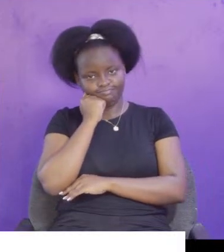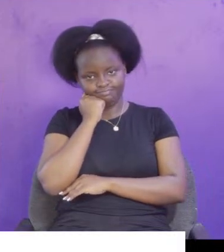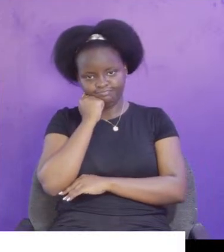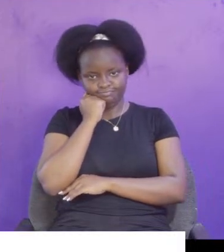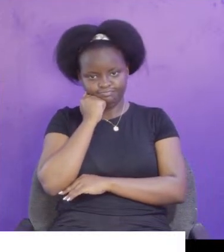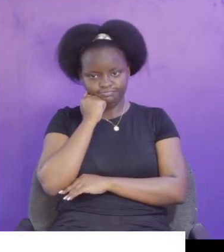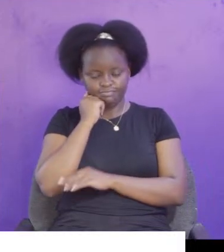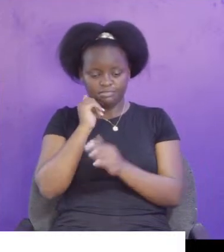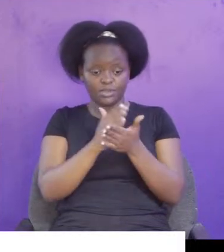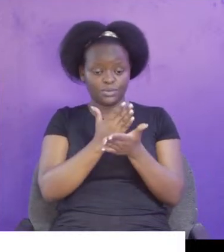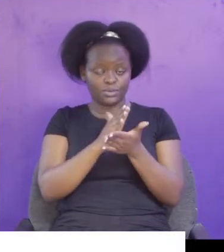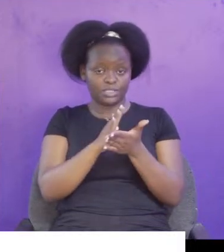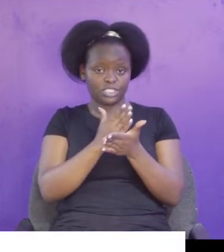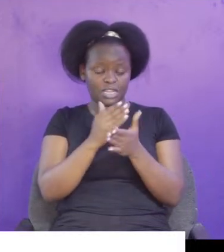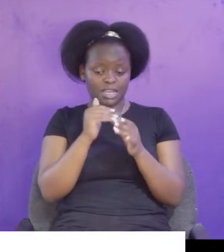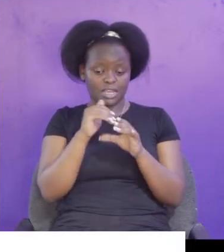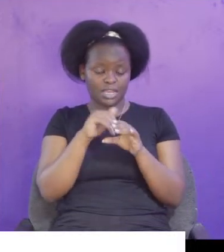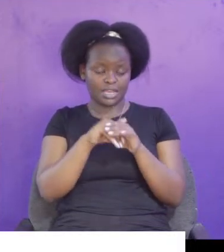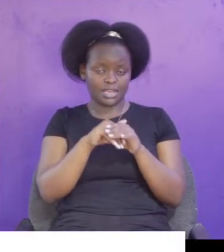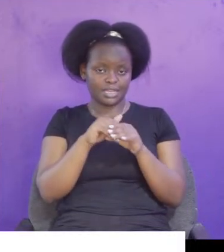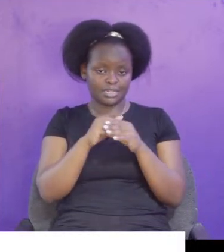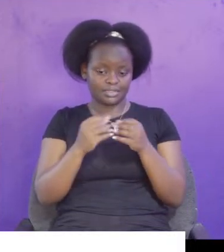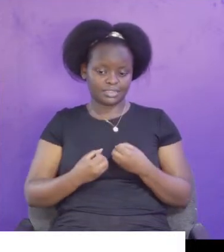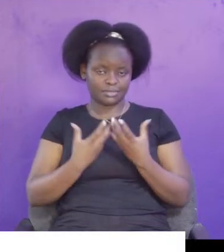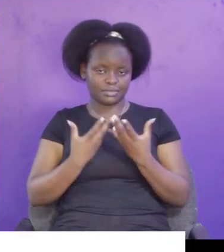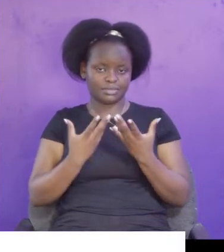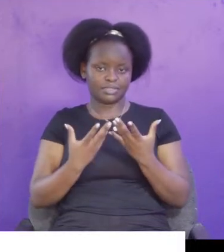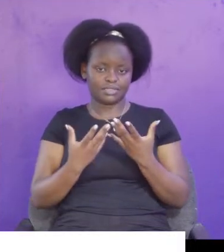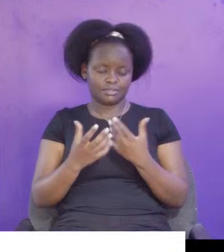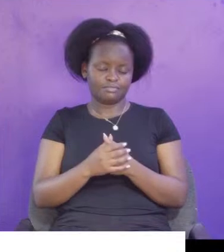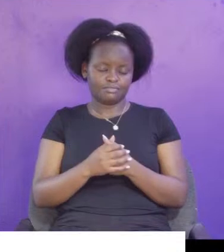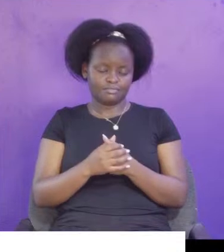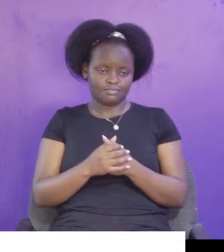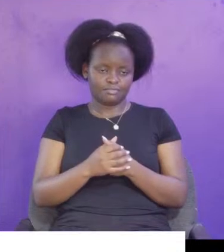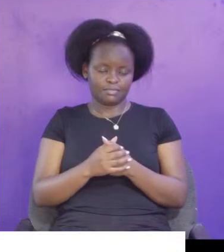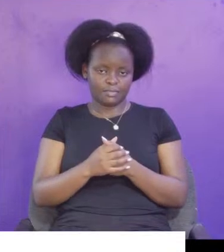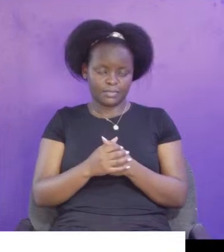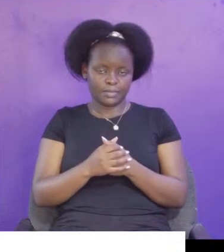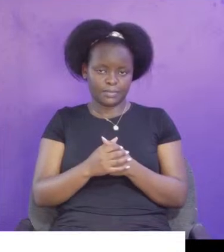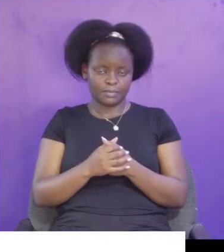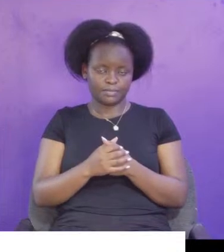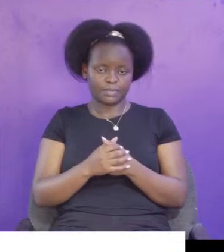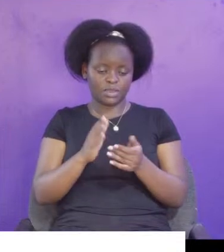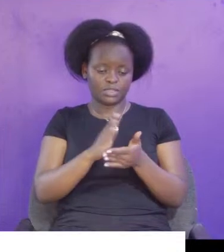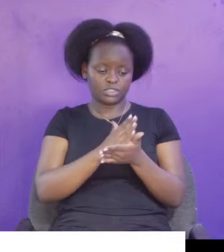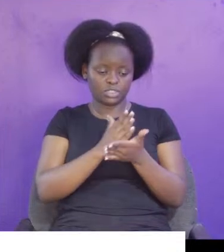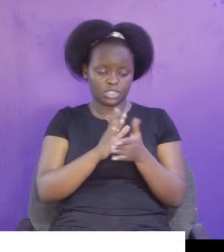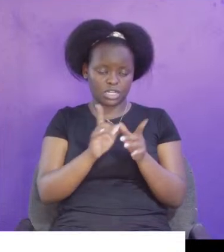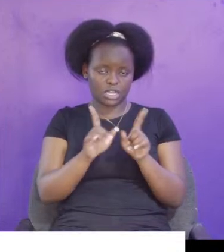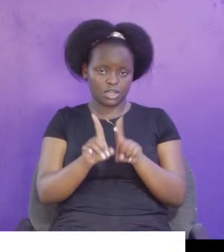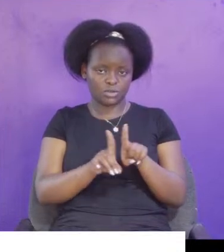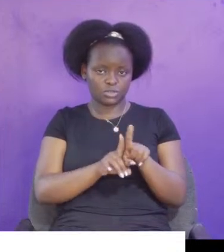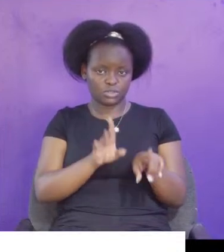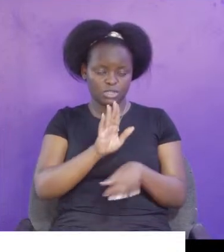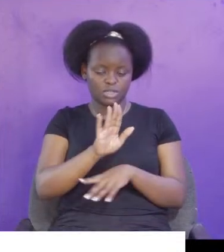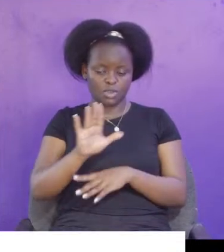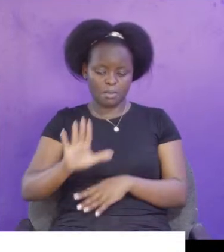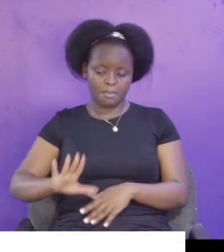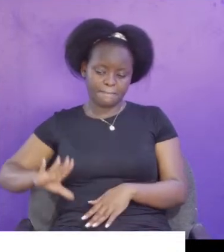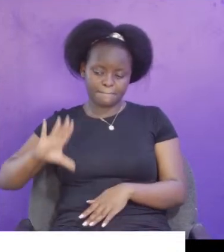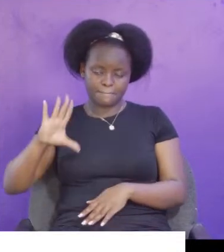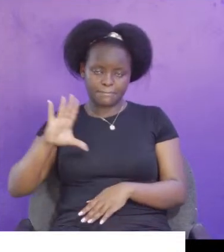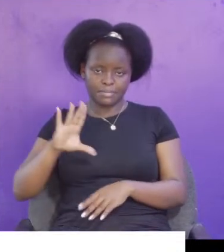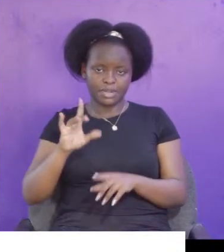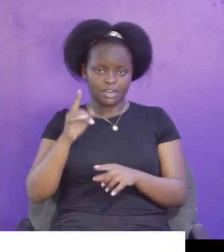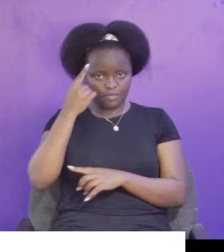your inexpressible grief, but we also share in your pride for your